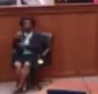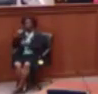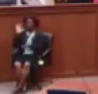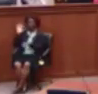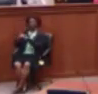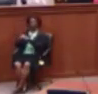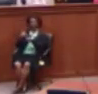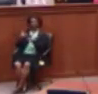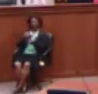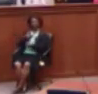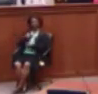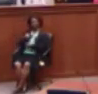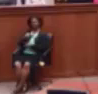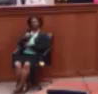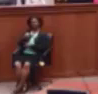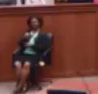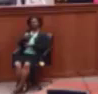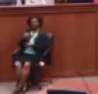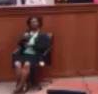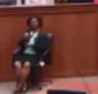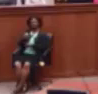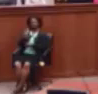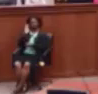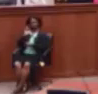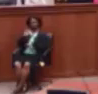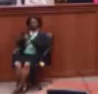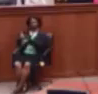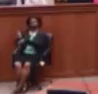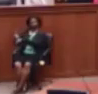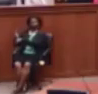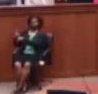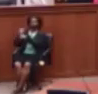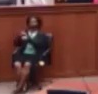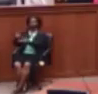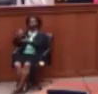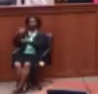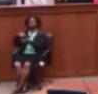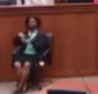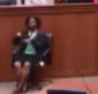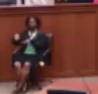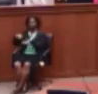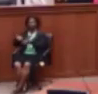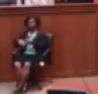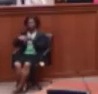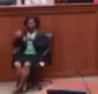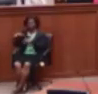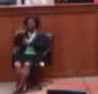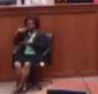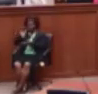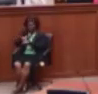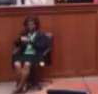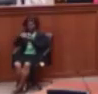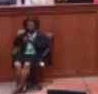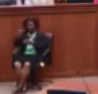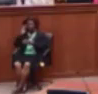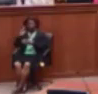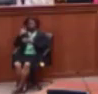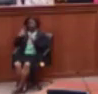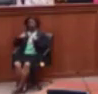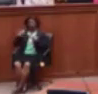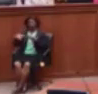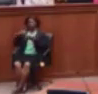60 providers of Jumpstart Summers that's going to provide 3,000 students access to a work-based